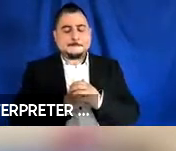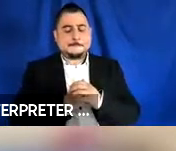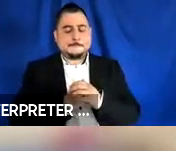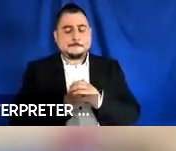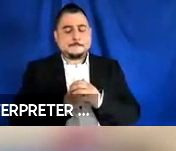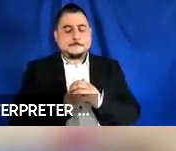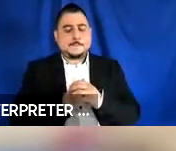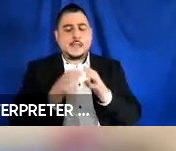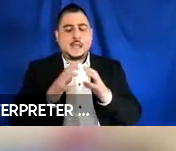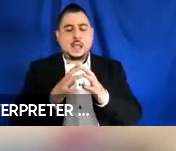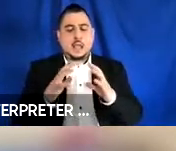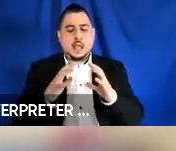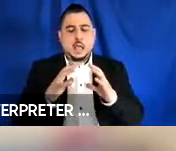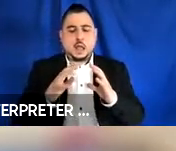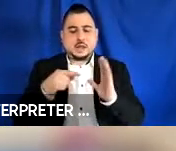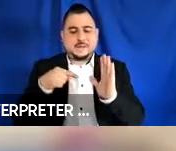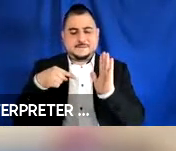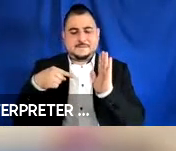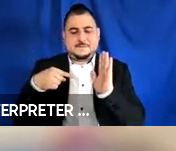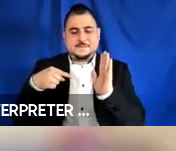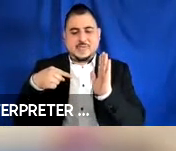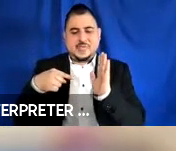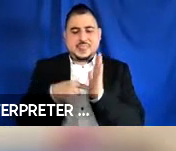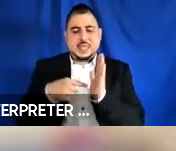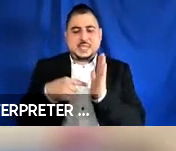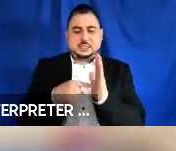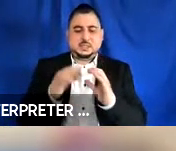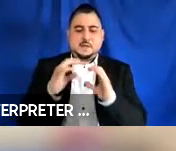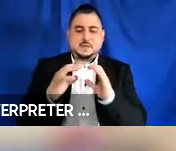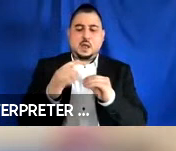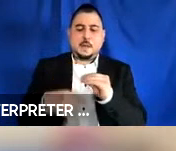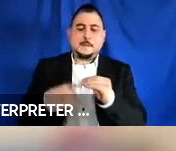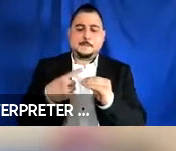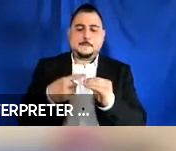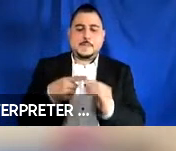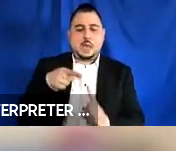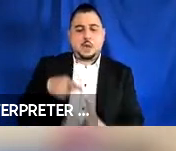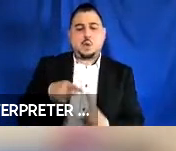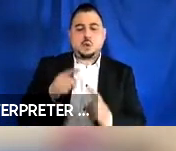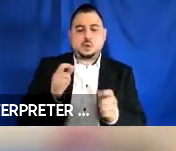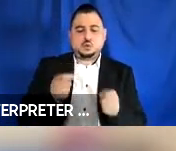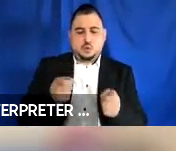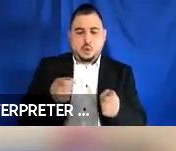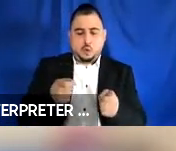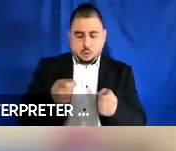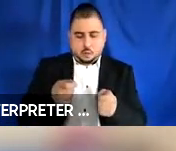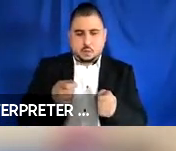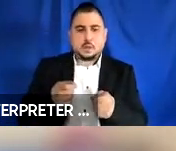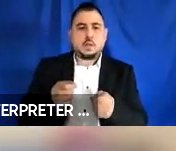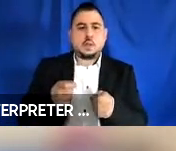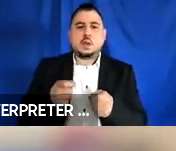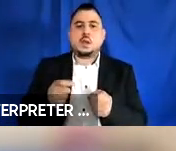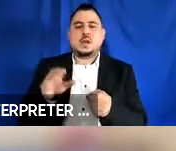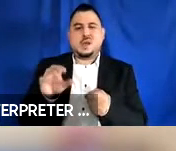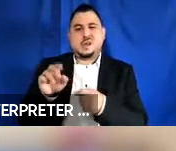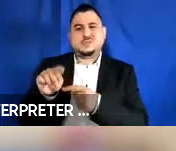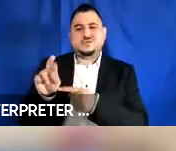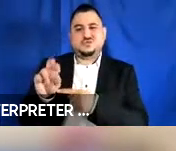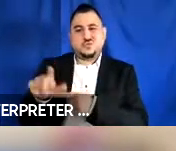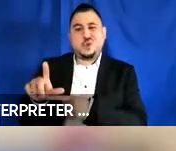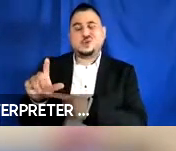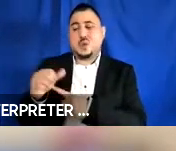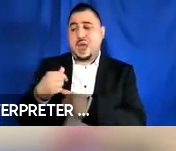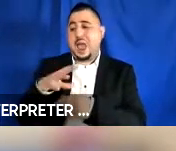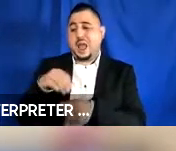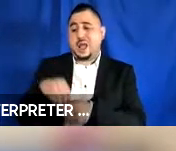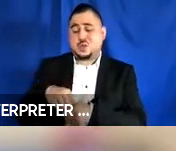a lot of the conversation has been around the subject of control, and I included a comment in the conversation